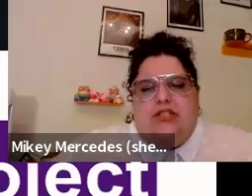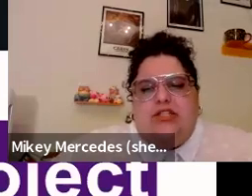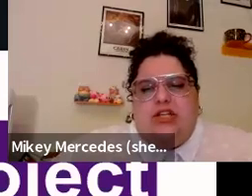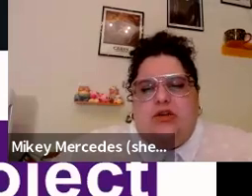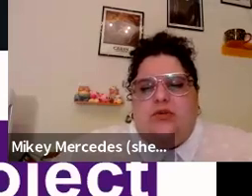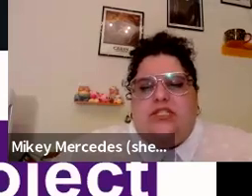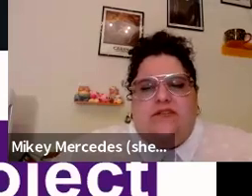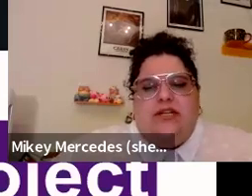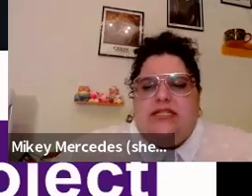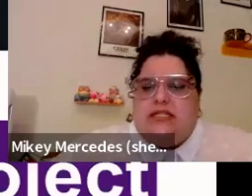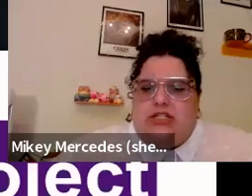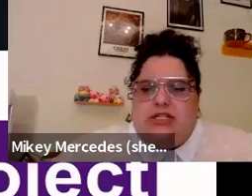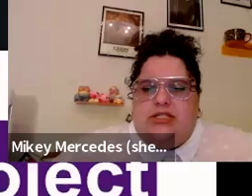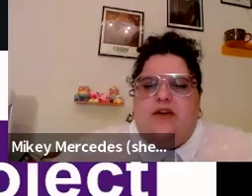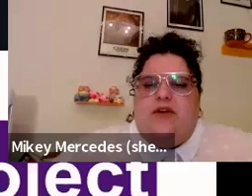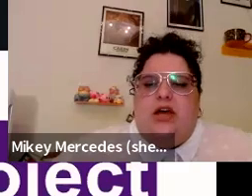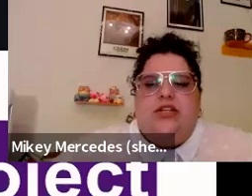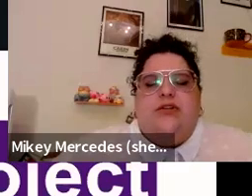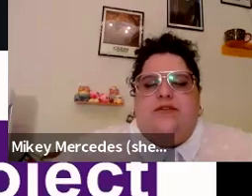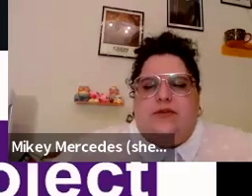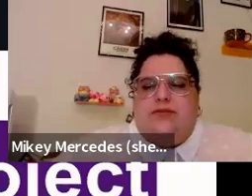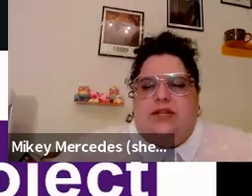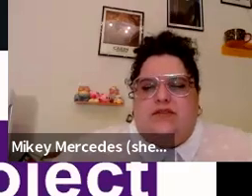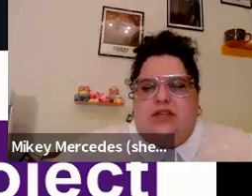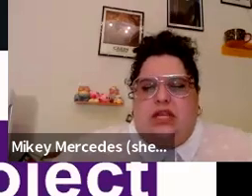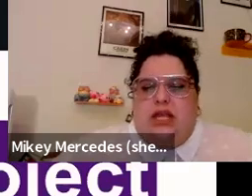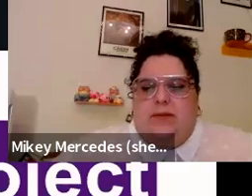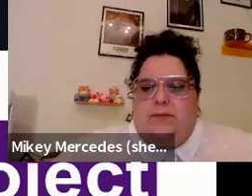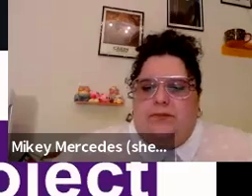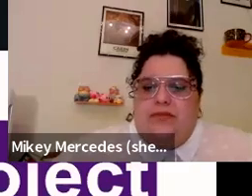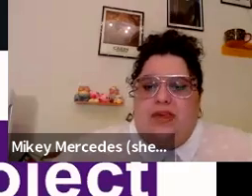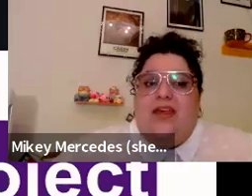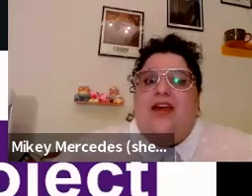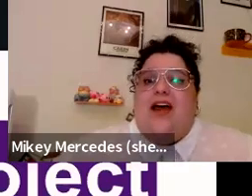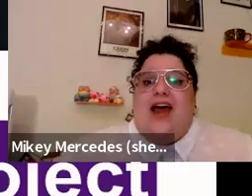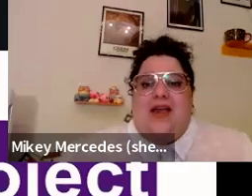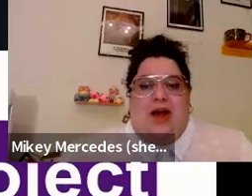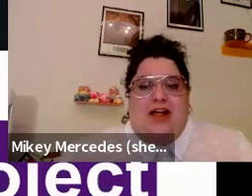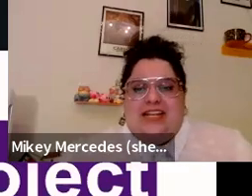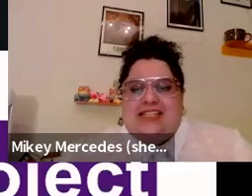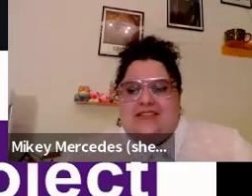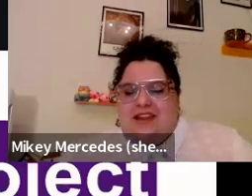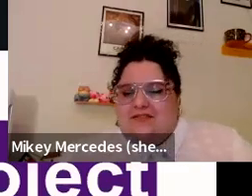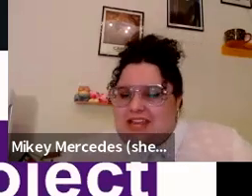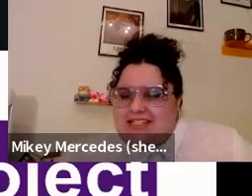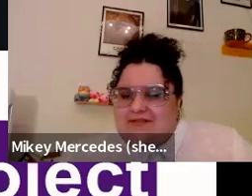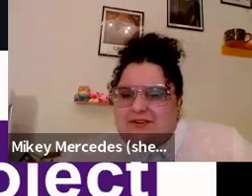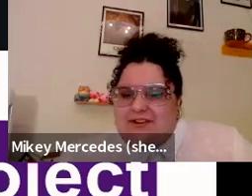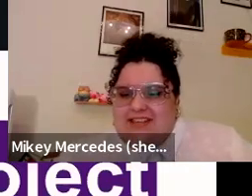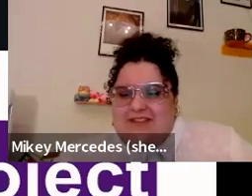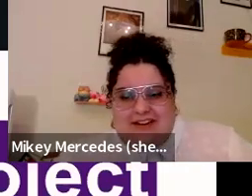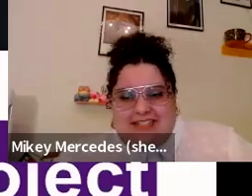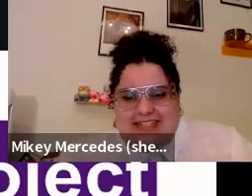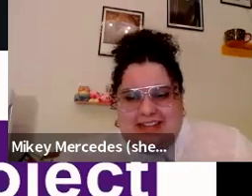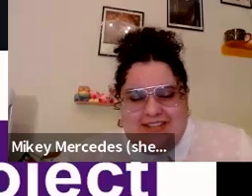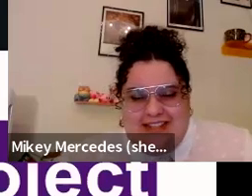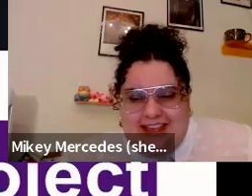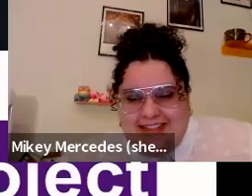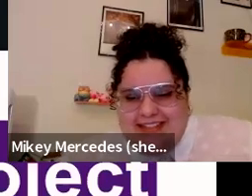harm that has occurred and will only worsen once the fat rights approach, to make a parallel to the disability rights